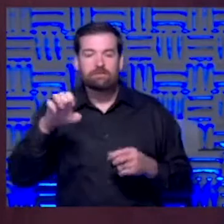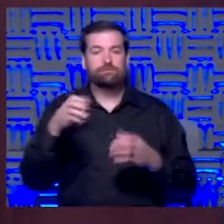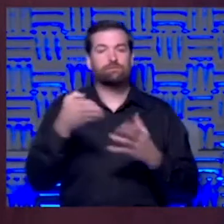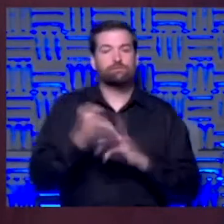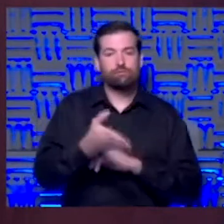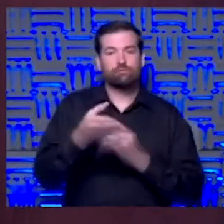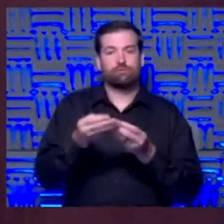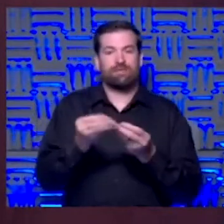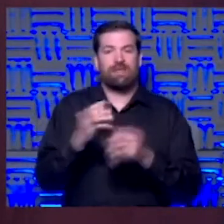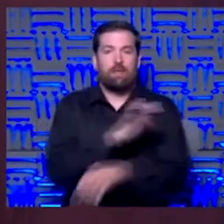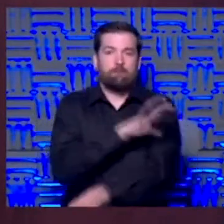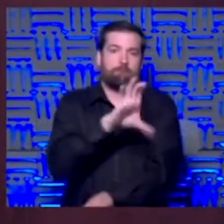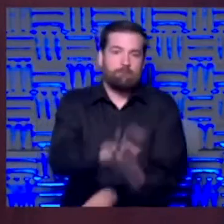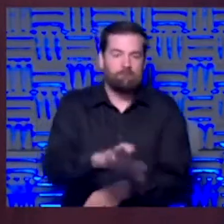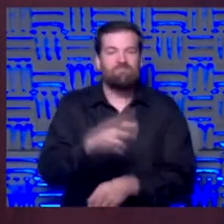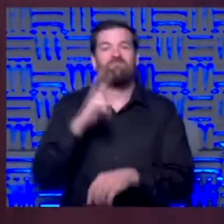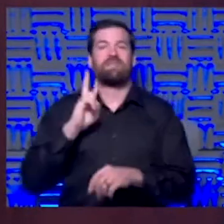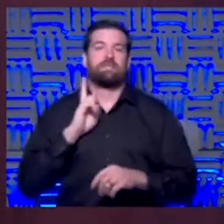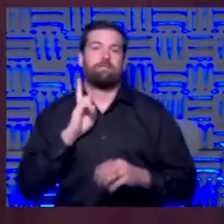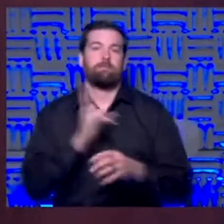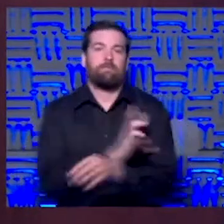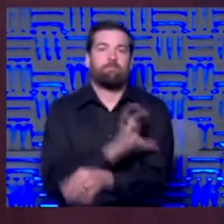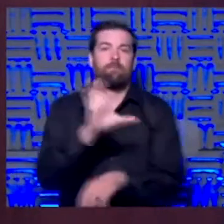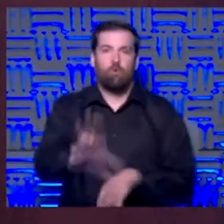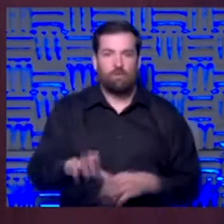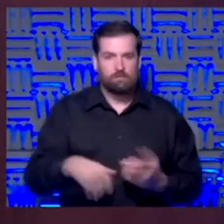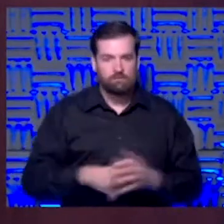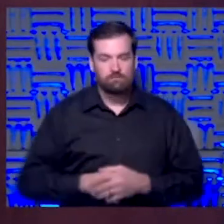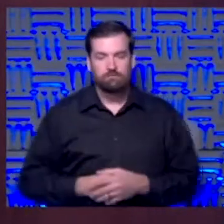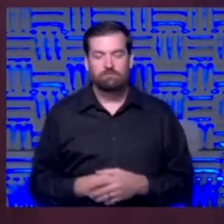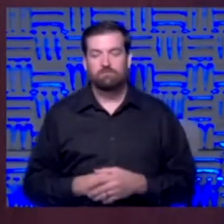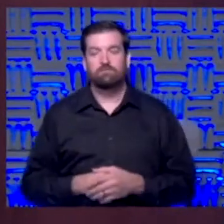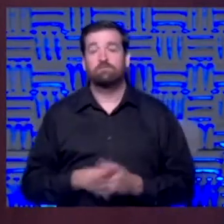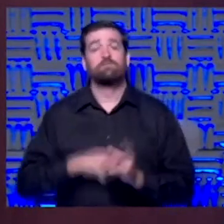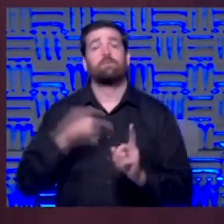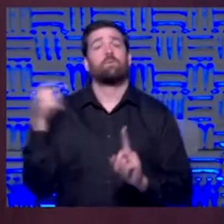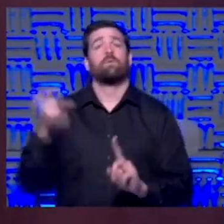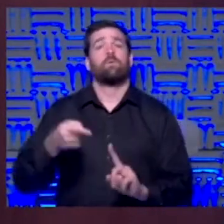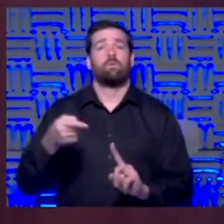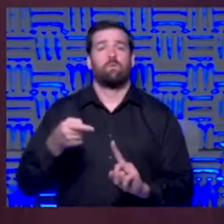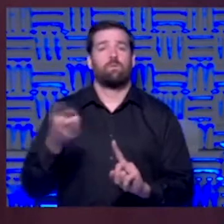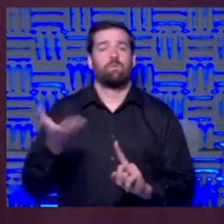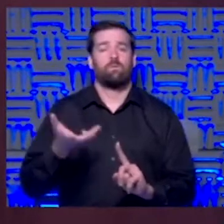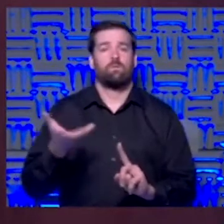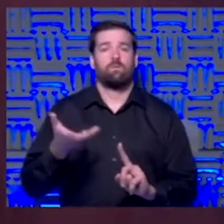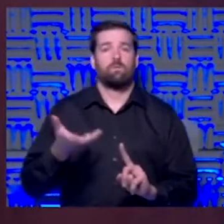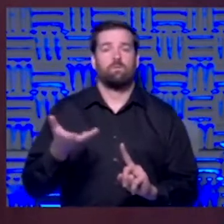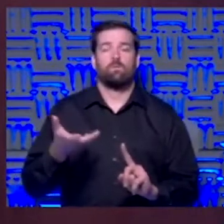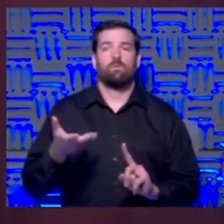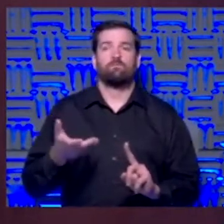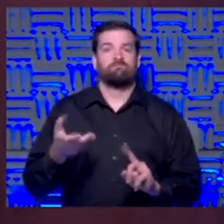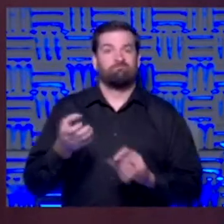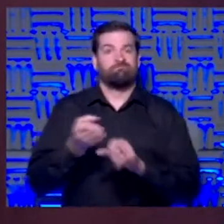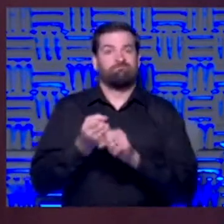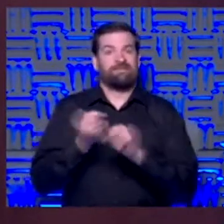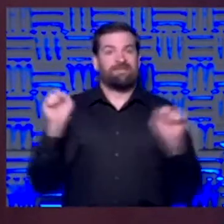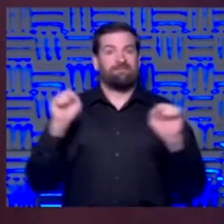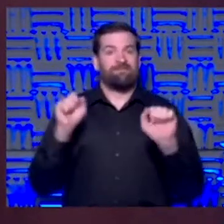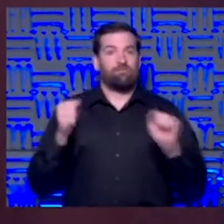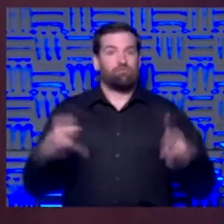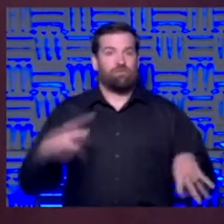Empowerment. And our goal is to really make a safe opportunity for